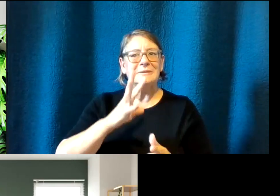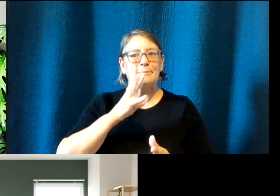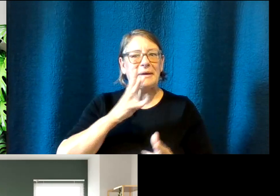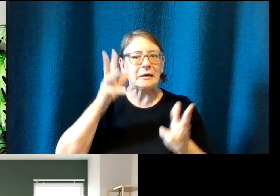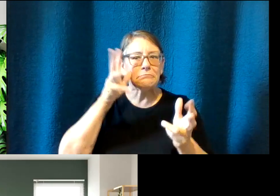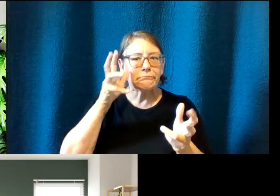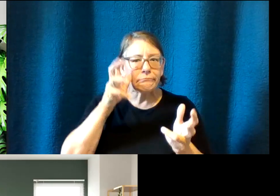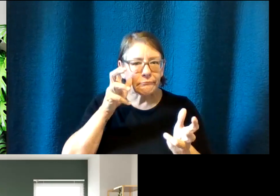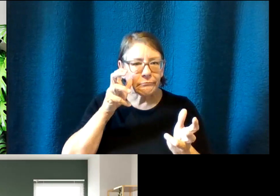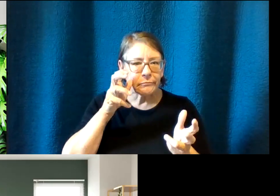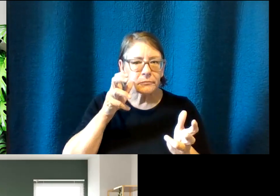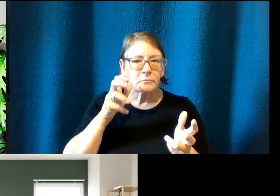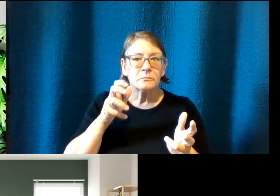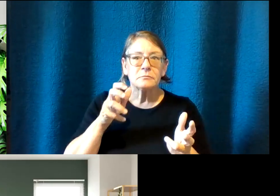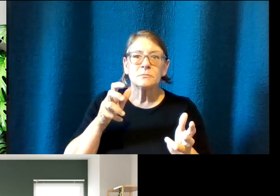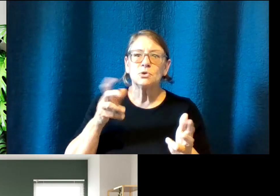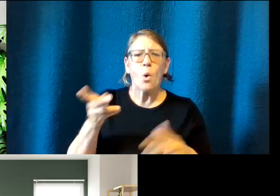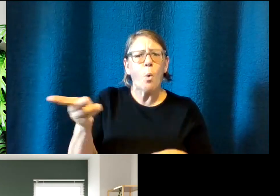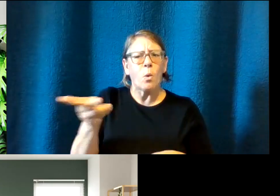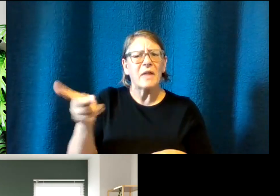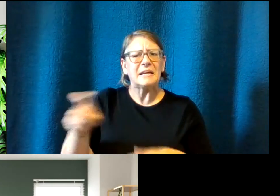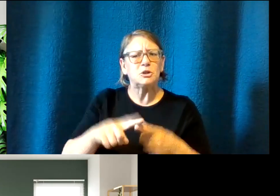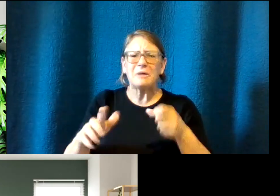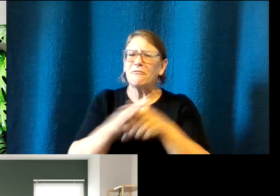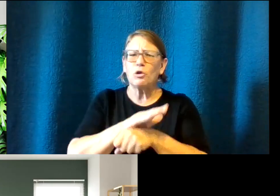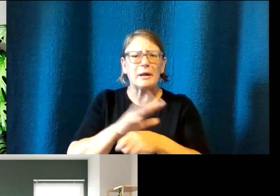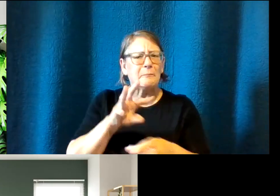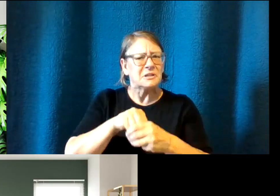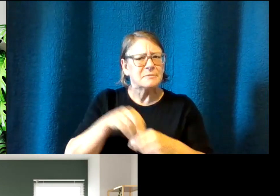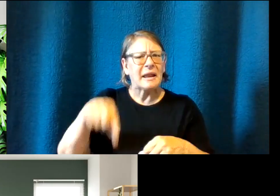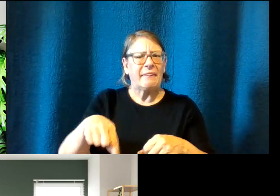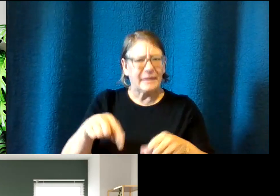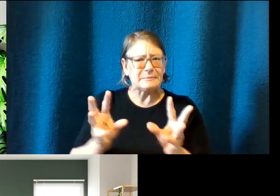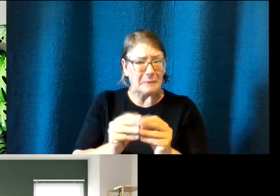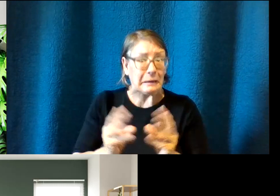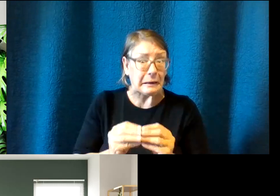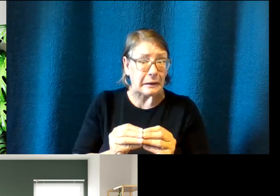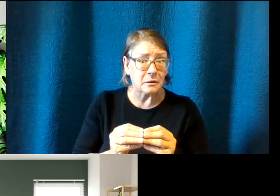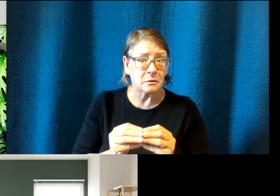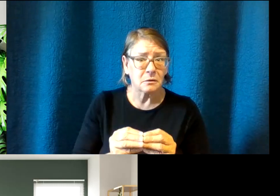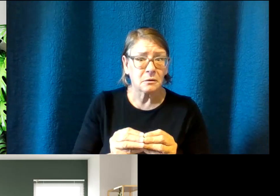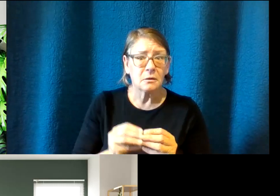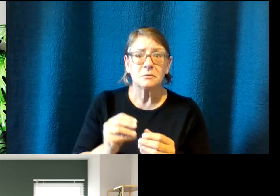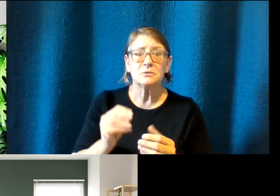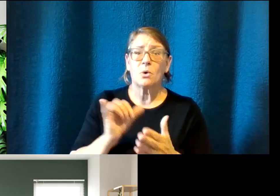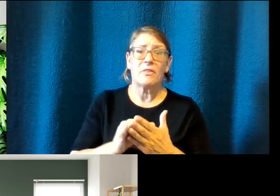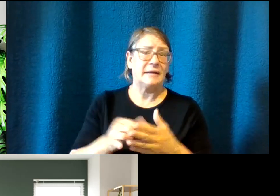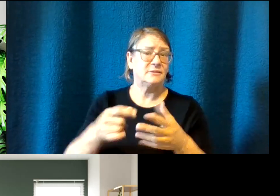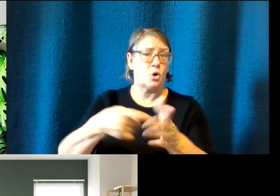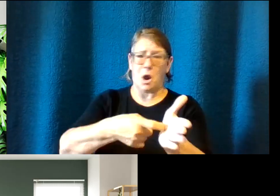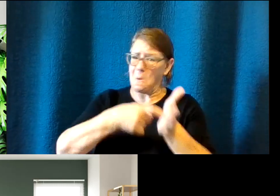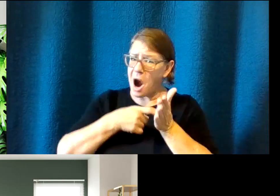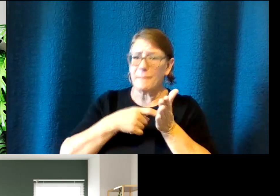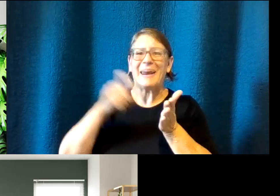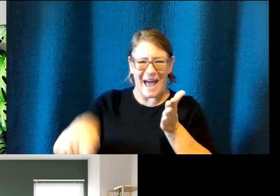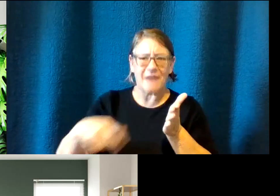to be able to fully participate in this, in our meetings. That is a absolute requirement that we